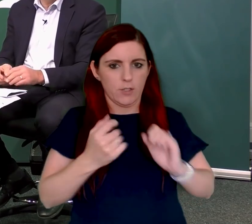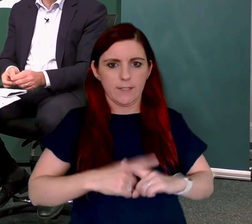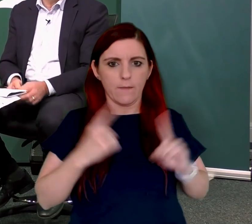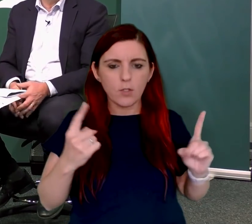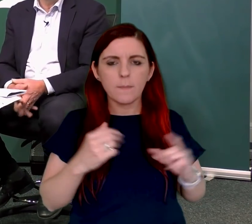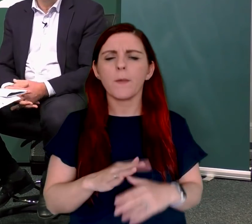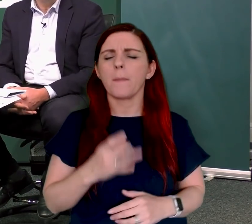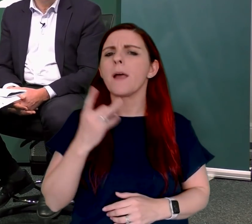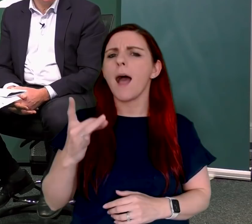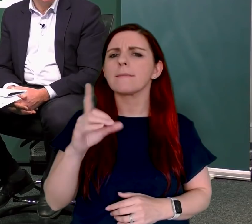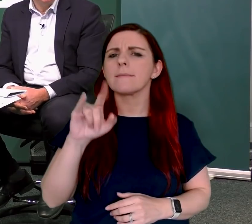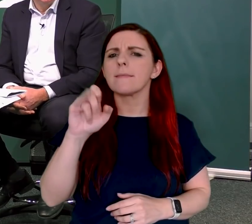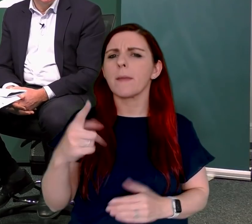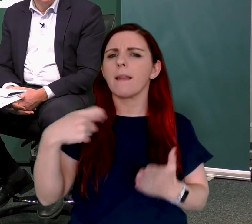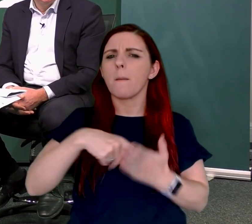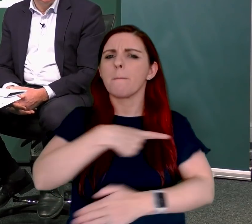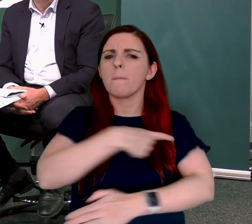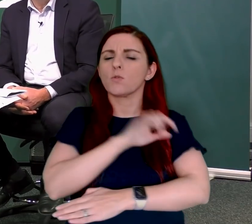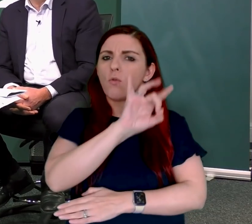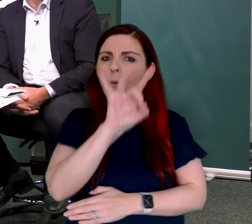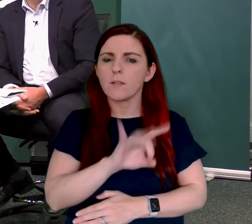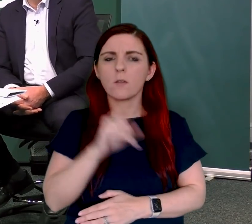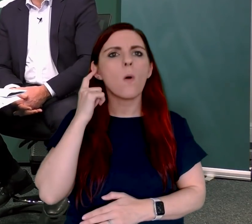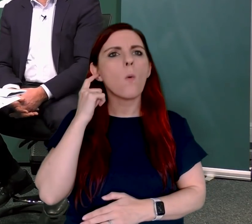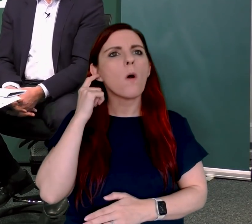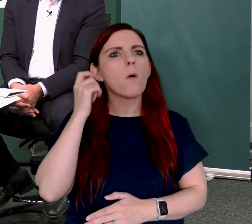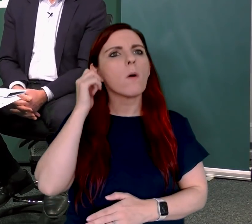the boosters. So what you're saying really is that, I mean,